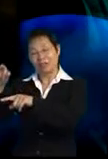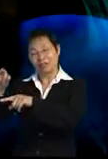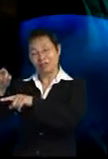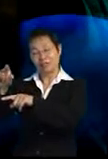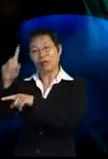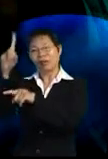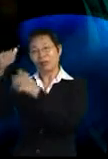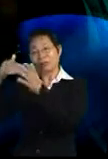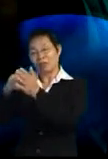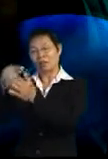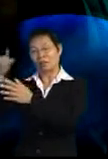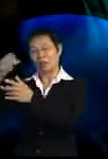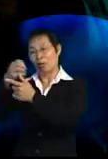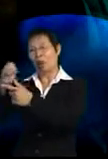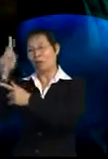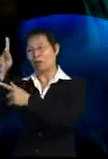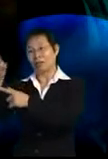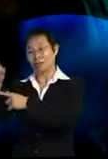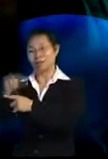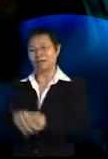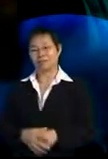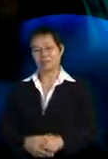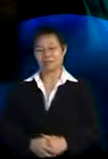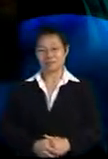1000 gram or 1 kilogram.